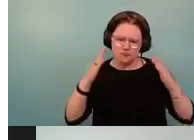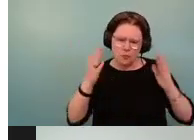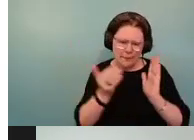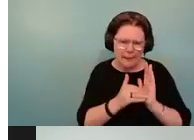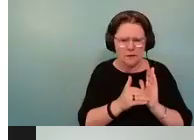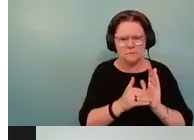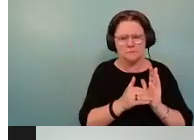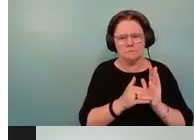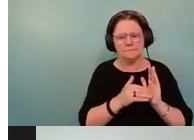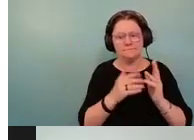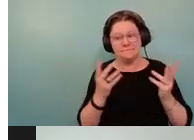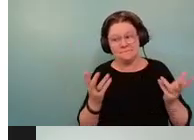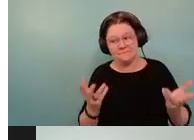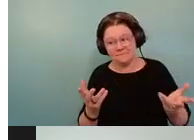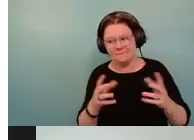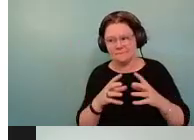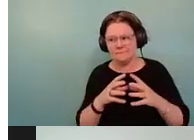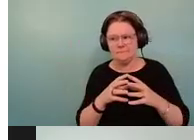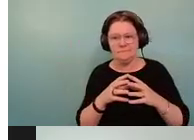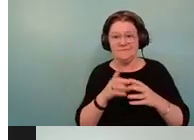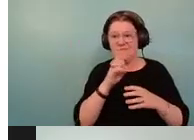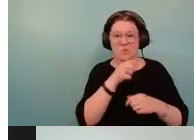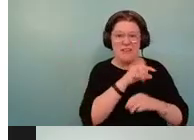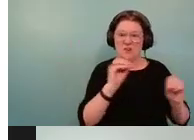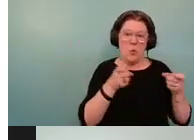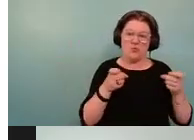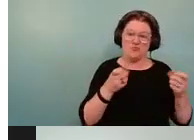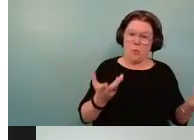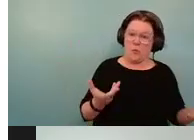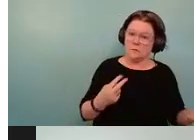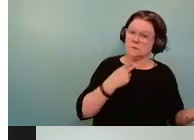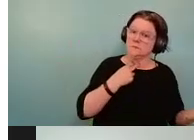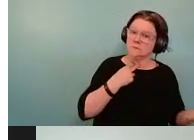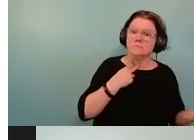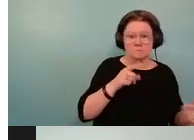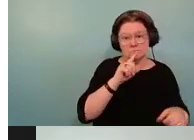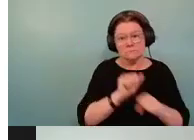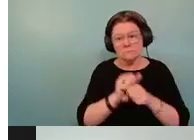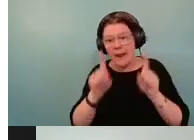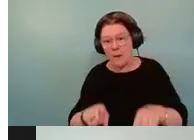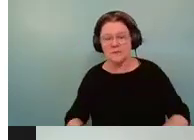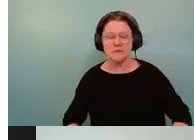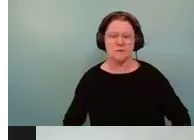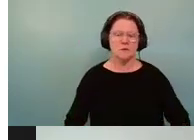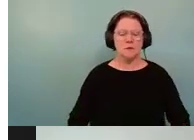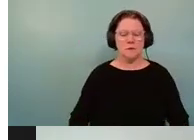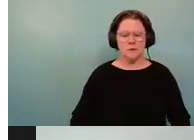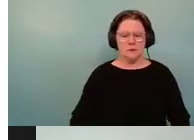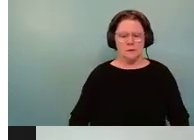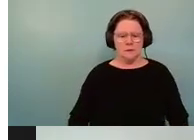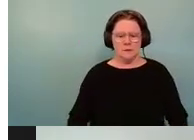again. So, lack of control over life's choices is a real thing that happens.